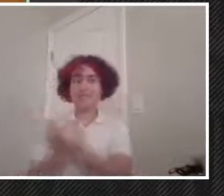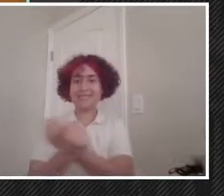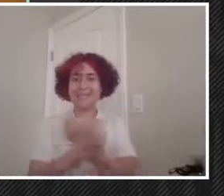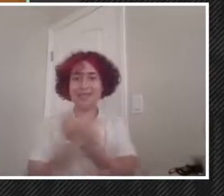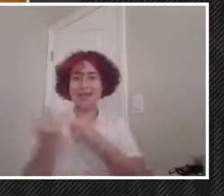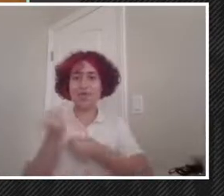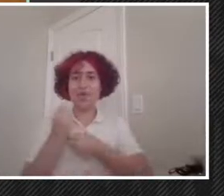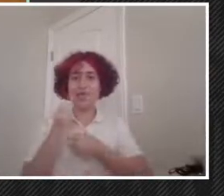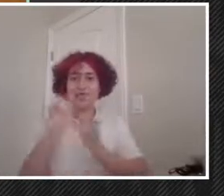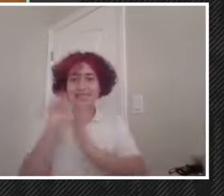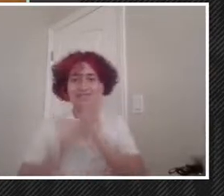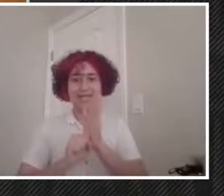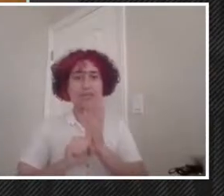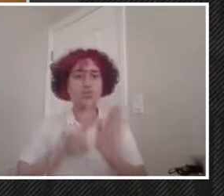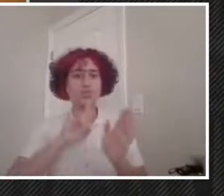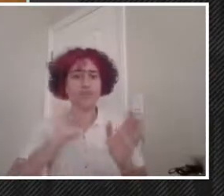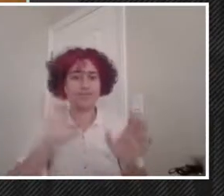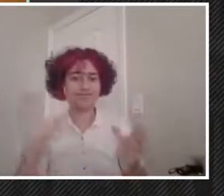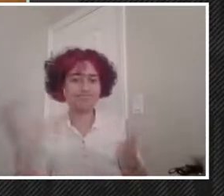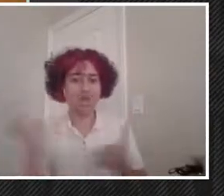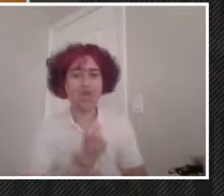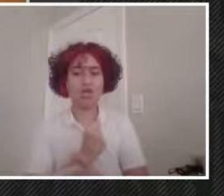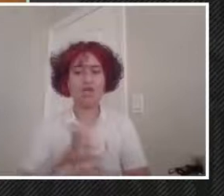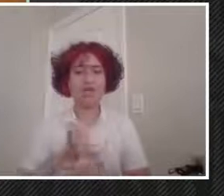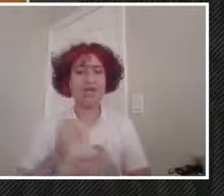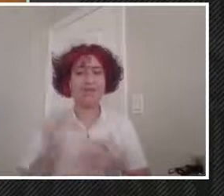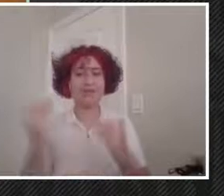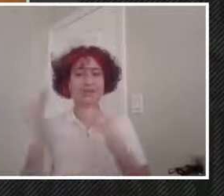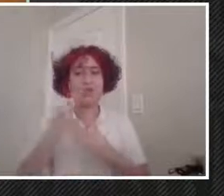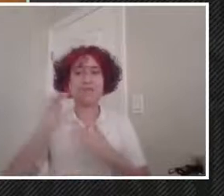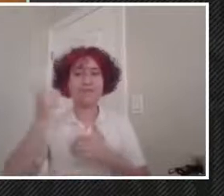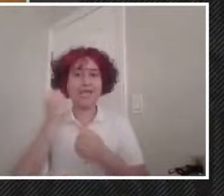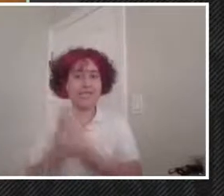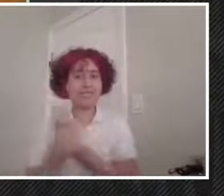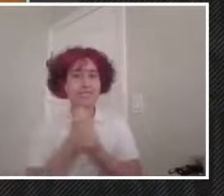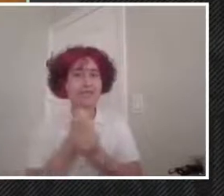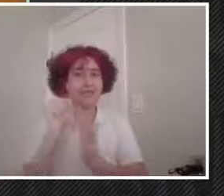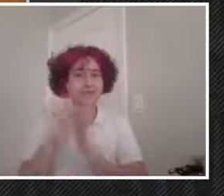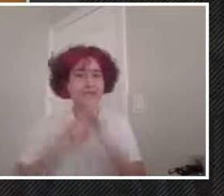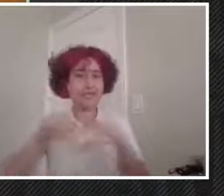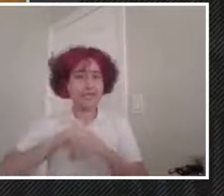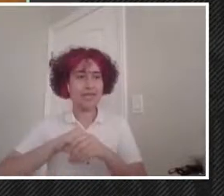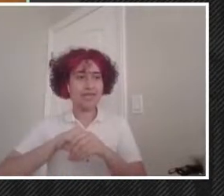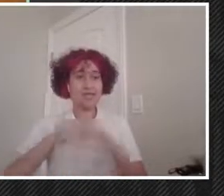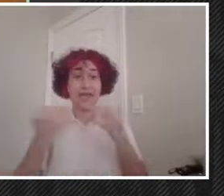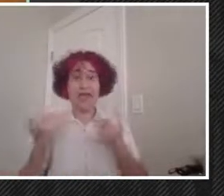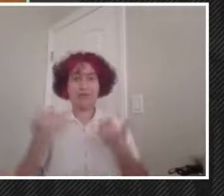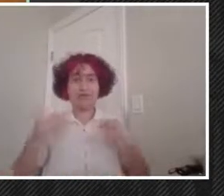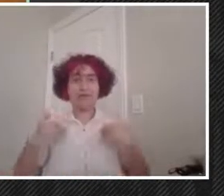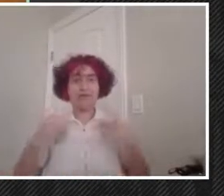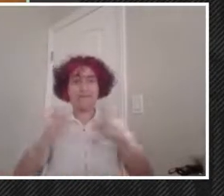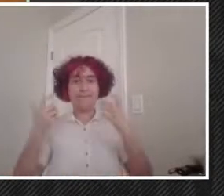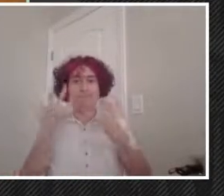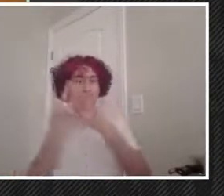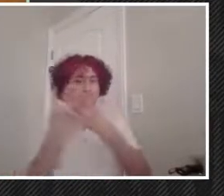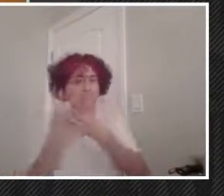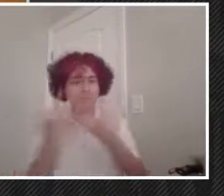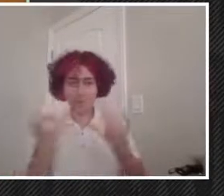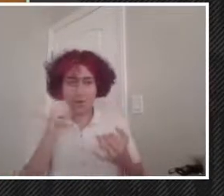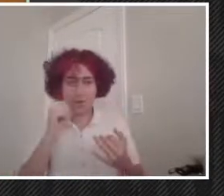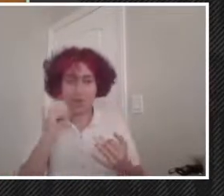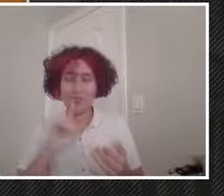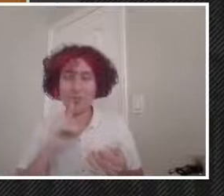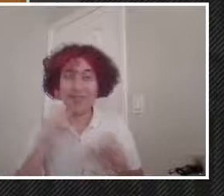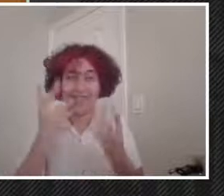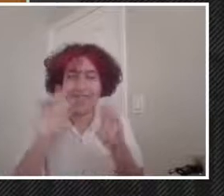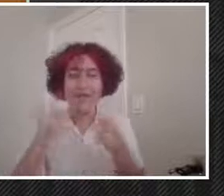in highest incarceration rates in the nation, but we don't think about it in that way. Also, this idea of the drained pool